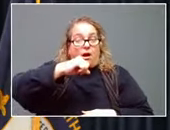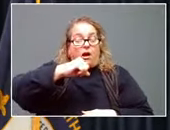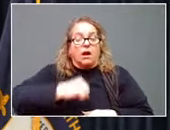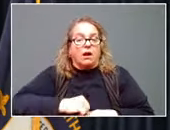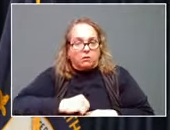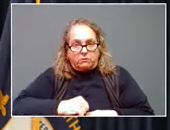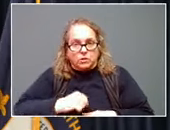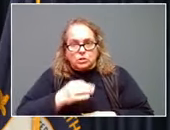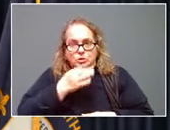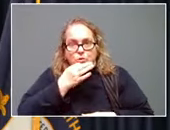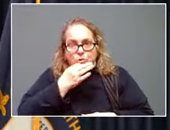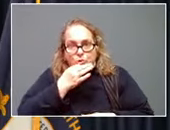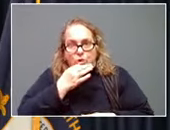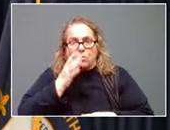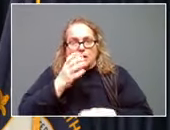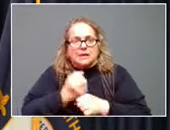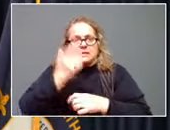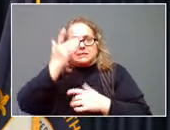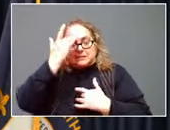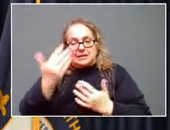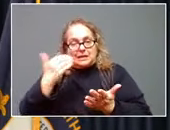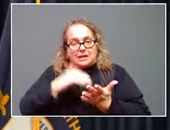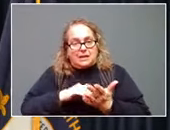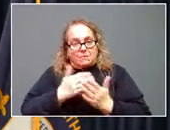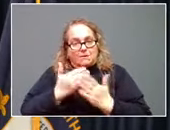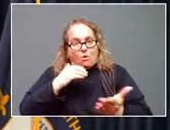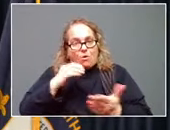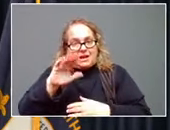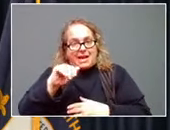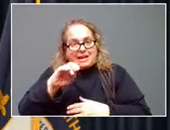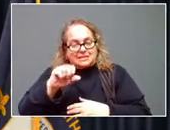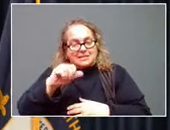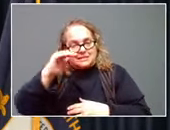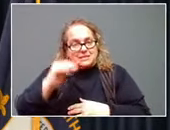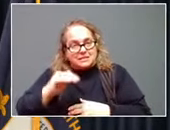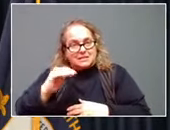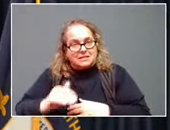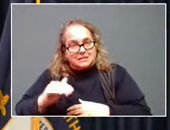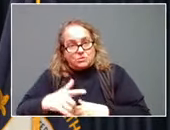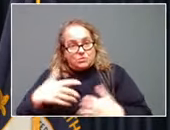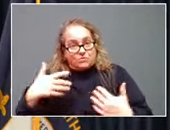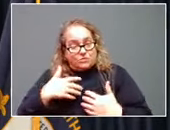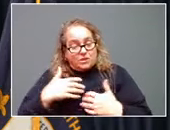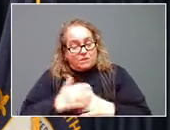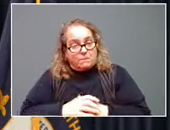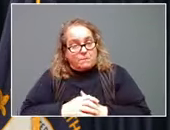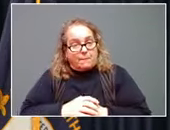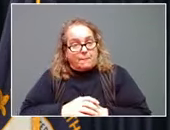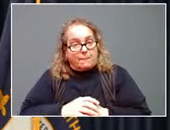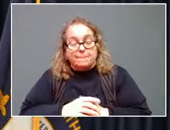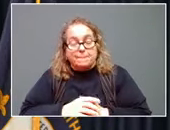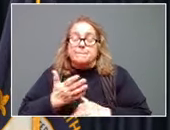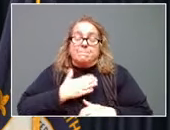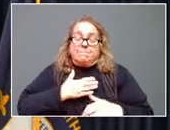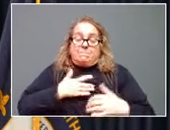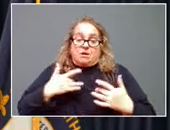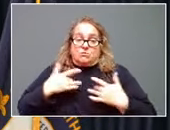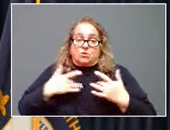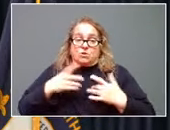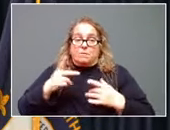and before we get cases really down to those manageable levels? Well, my concern is people didn't put their guards